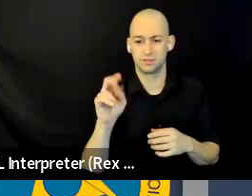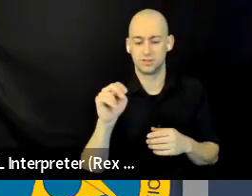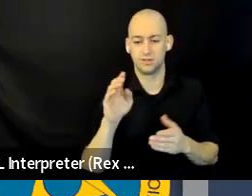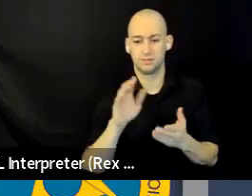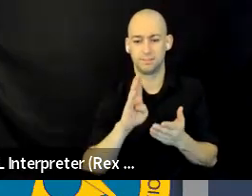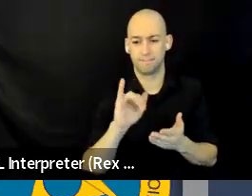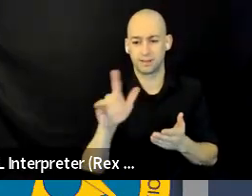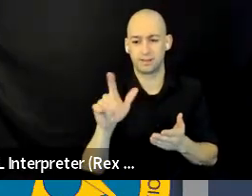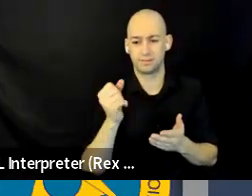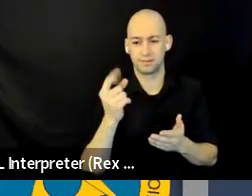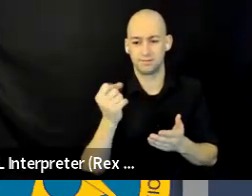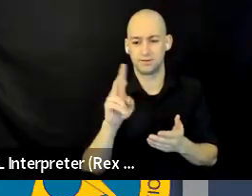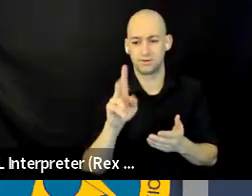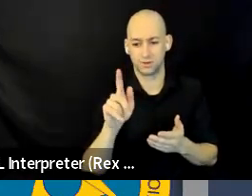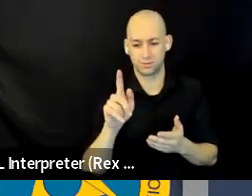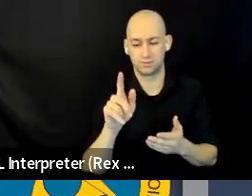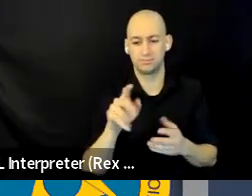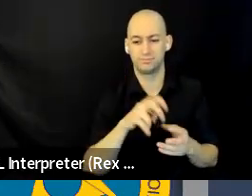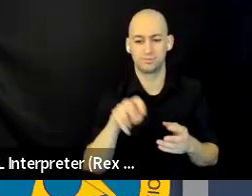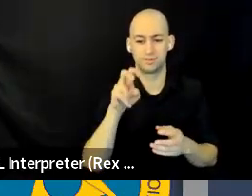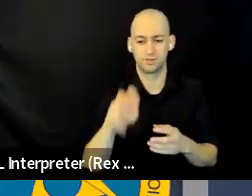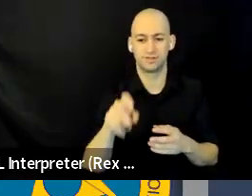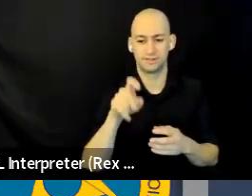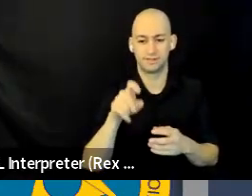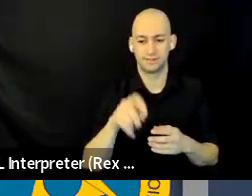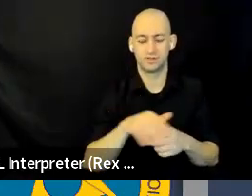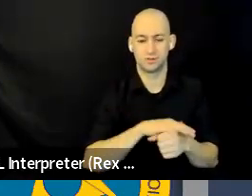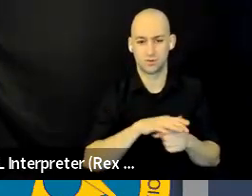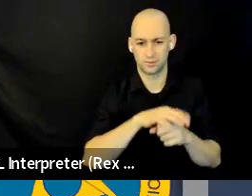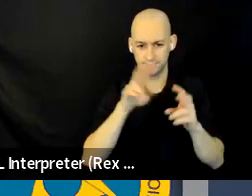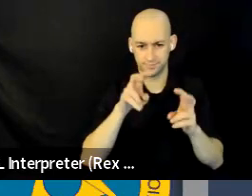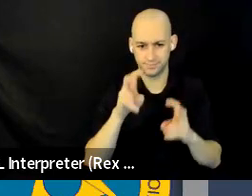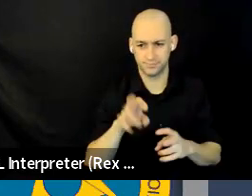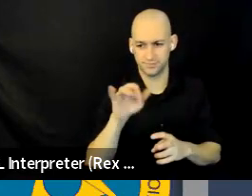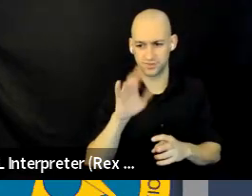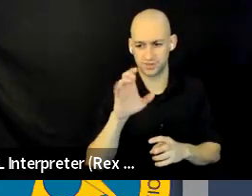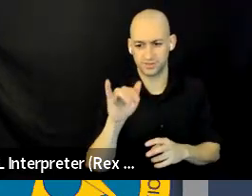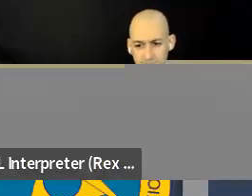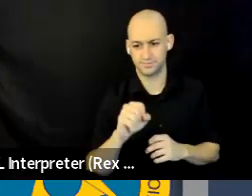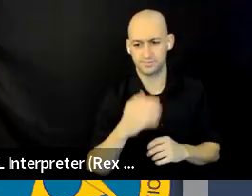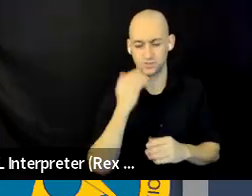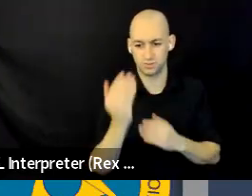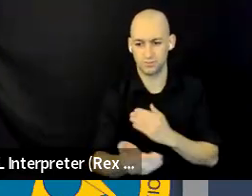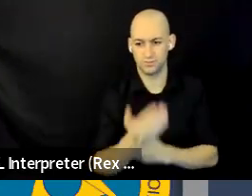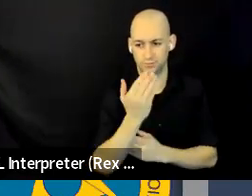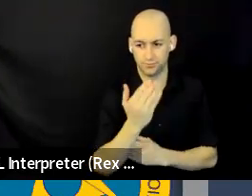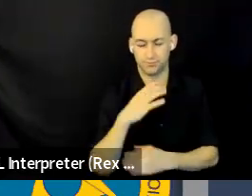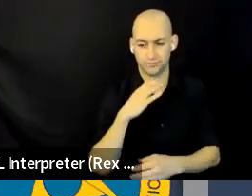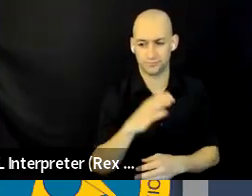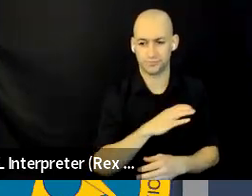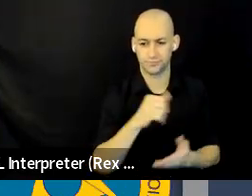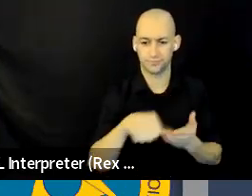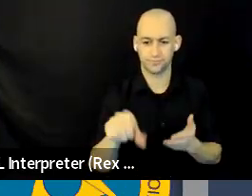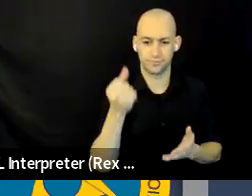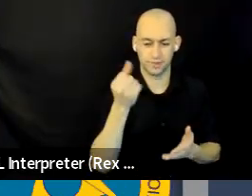1121, State and Local Transportation Needs Assessment Interim Report. Francis. Good morning, Commissioners. Tab 19 is an informational item.